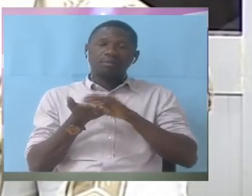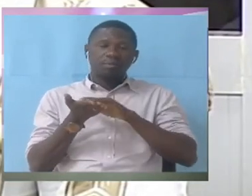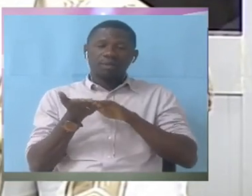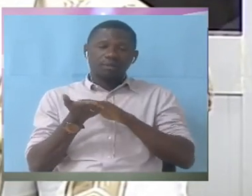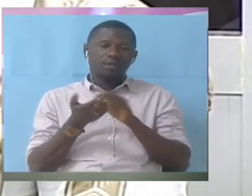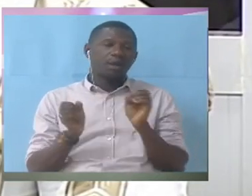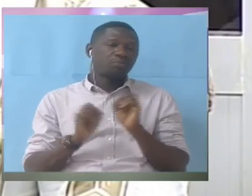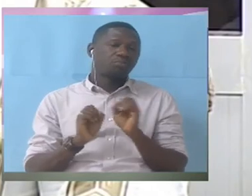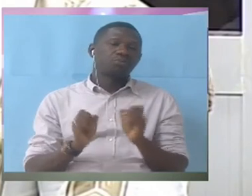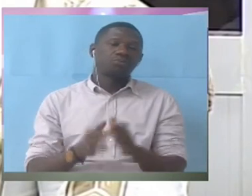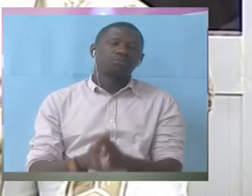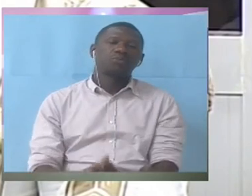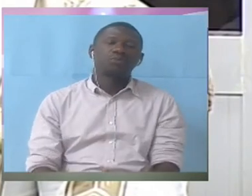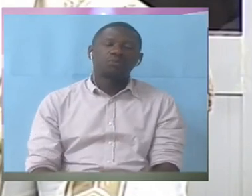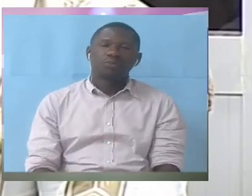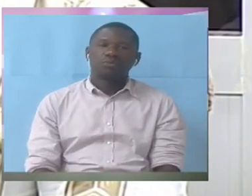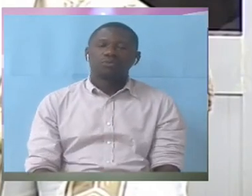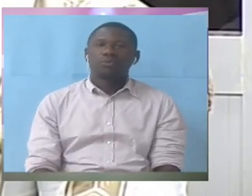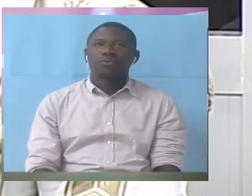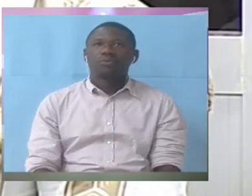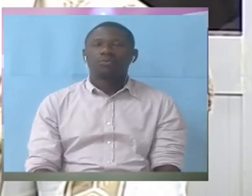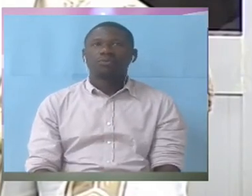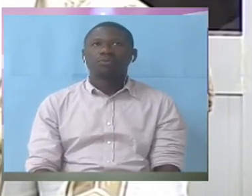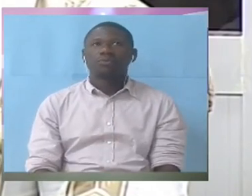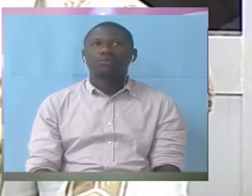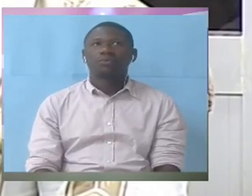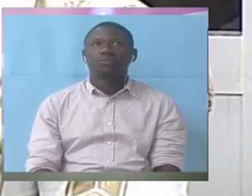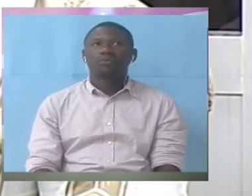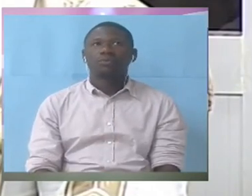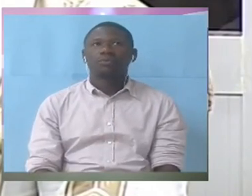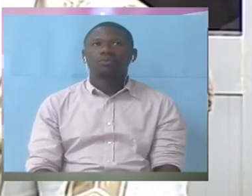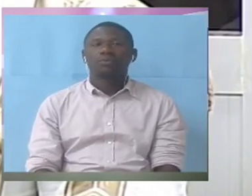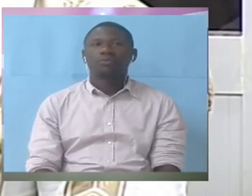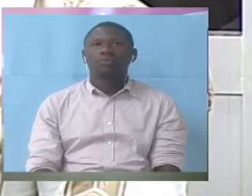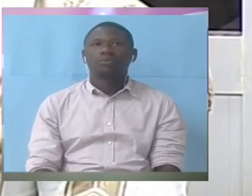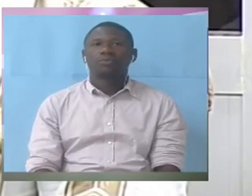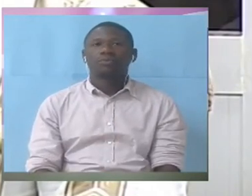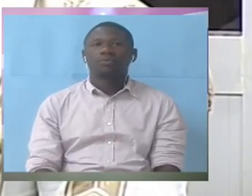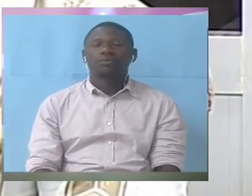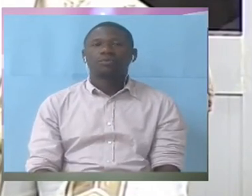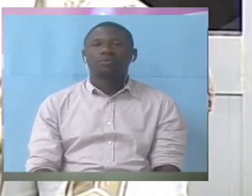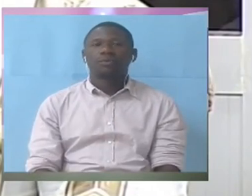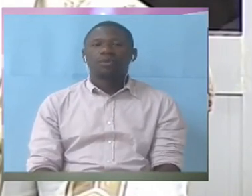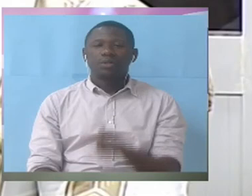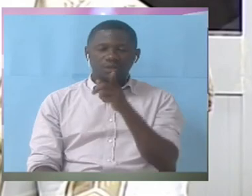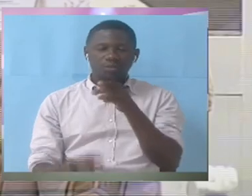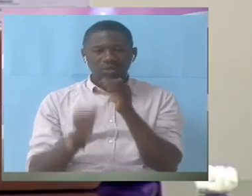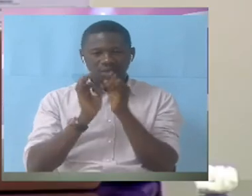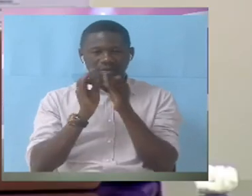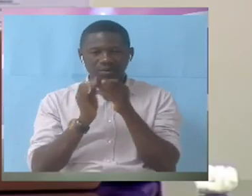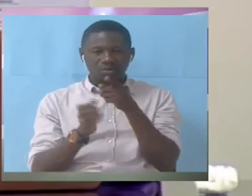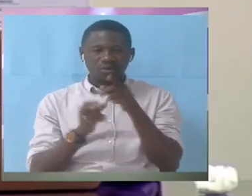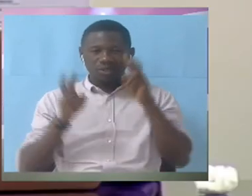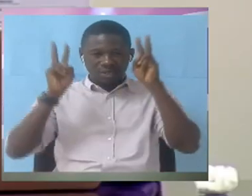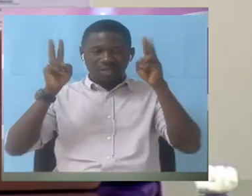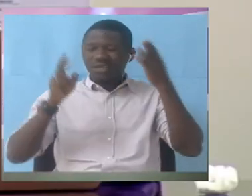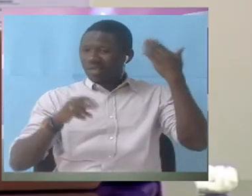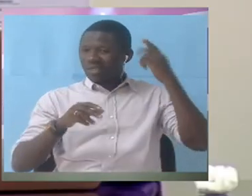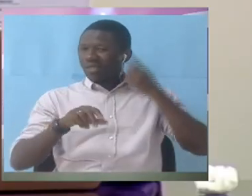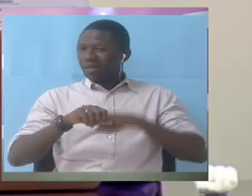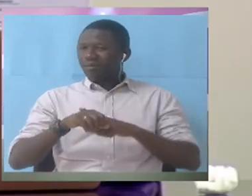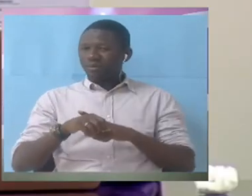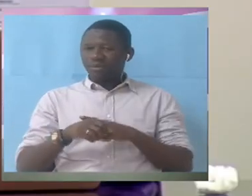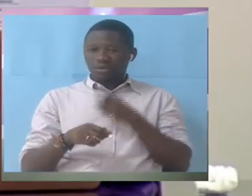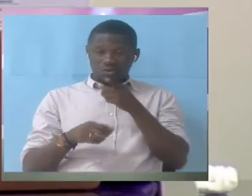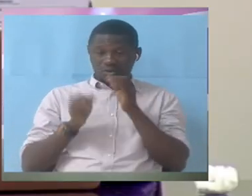jo xamné dinañ gis lu ko wéral waye be fiñ tollu ni tay amaguñ ko dé. Dr. Njie, did you explain this to Yaya Jame then? Dr.